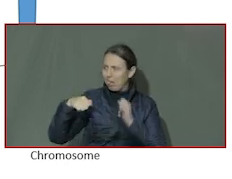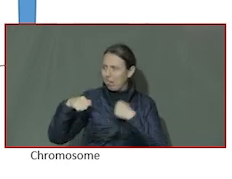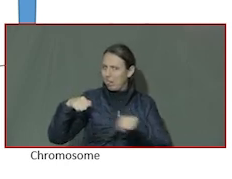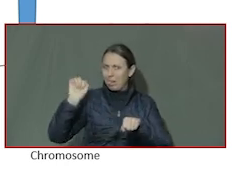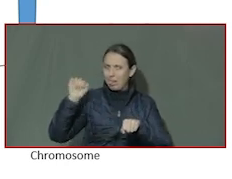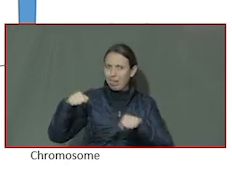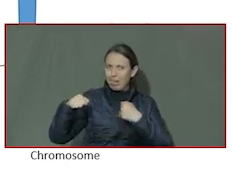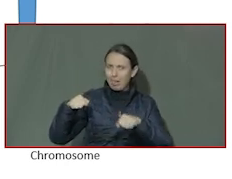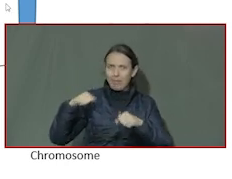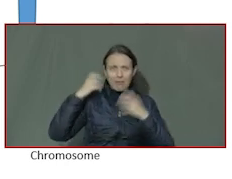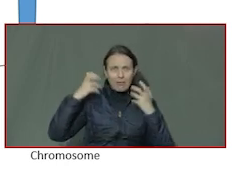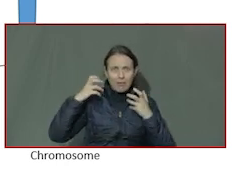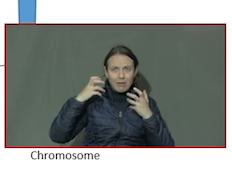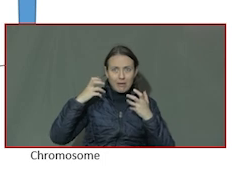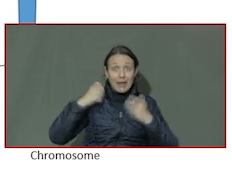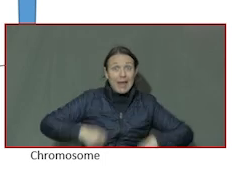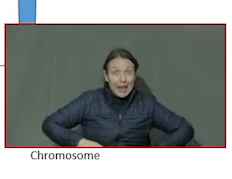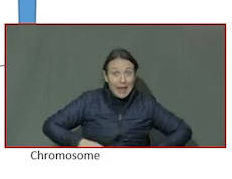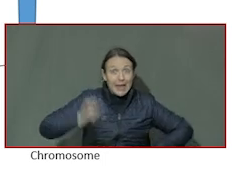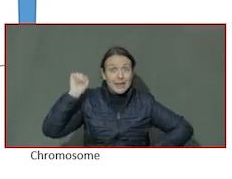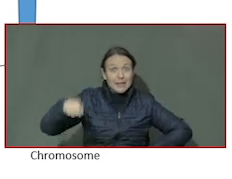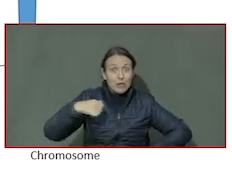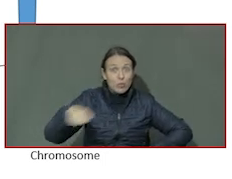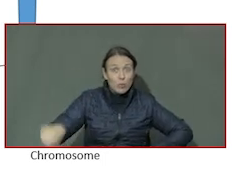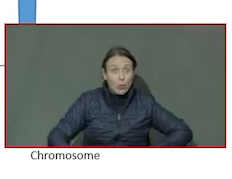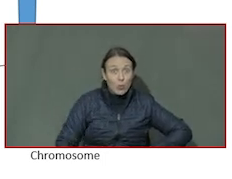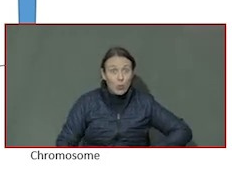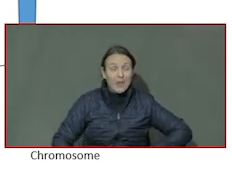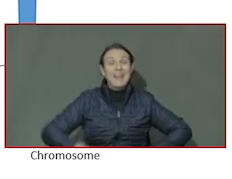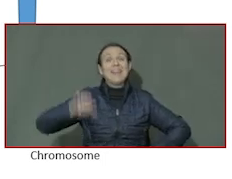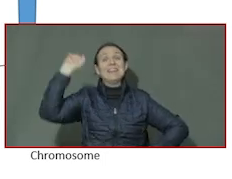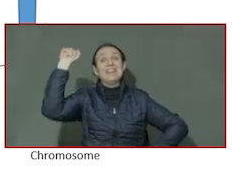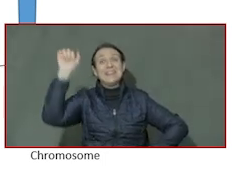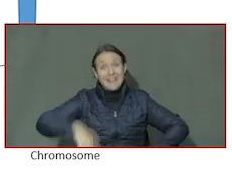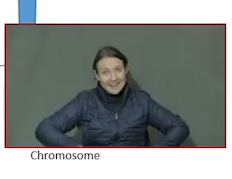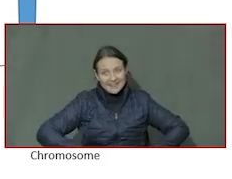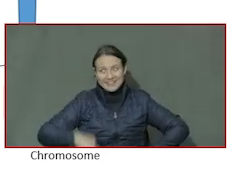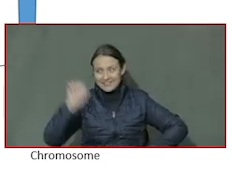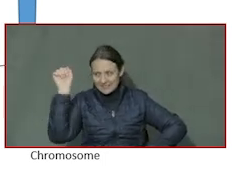Are these homologous chromosomes? Yes.